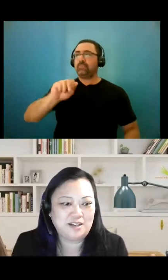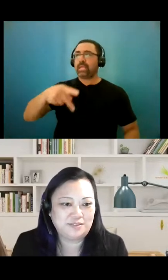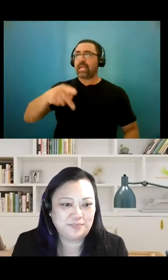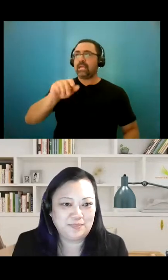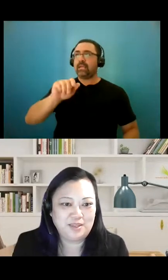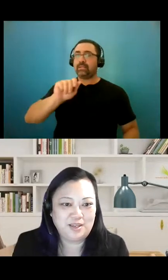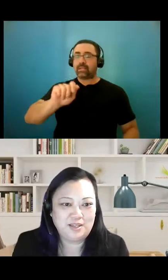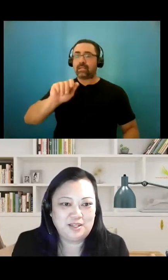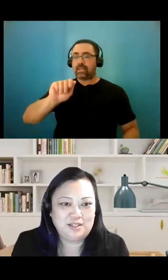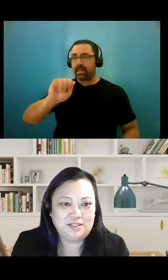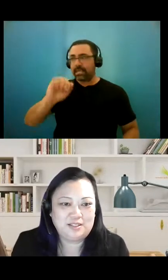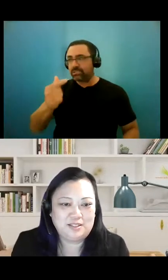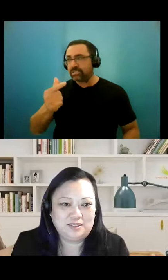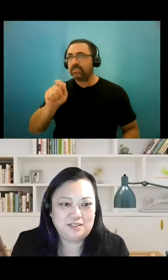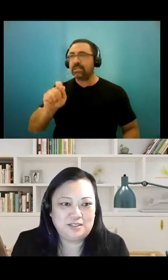mpa.aging.ca.gov.